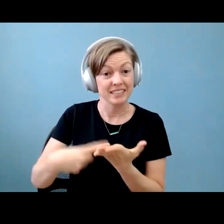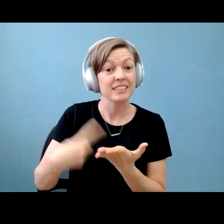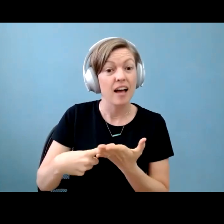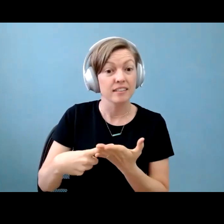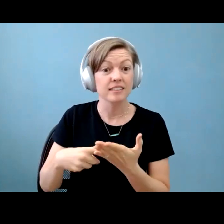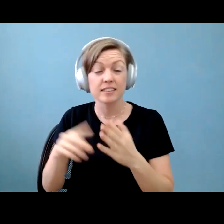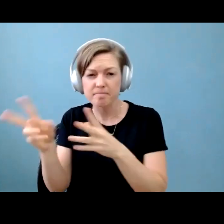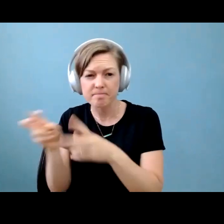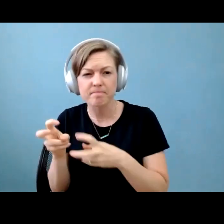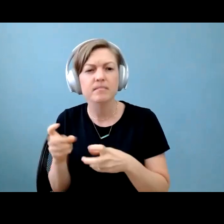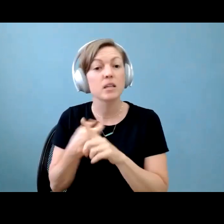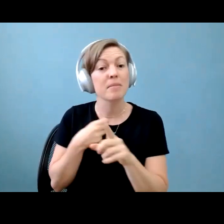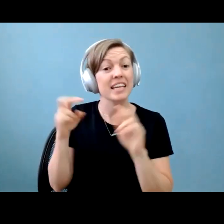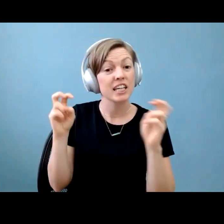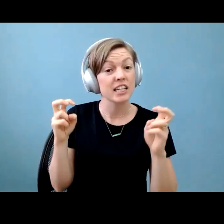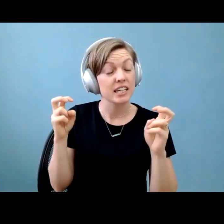some of the issues raised.